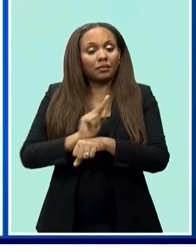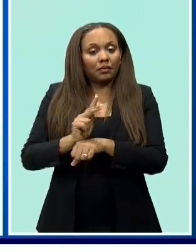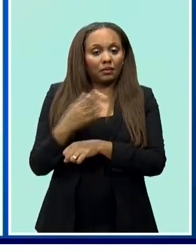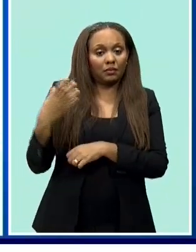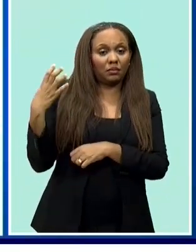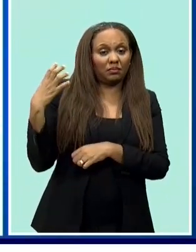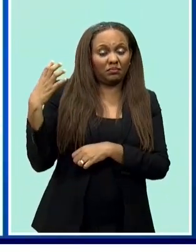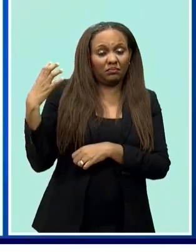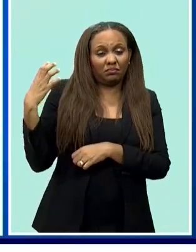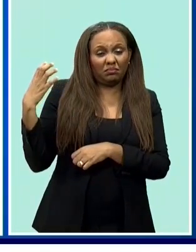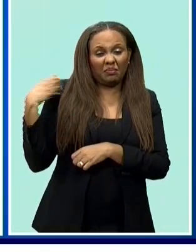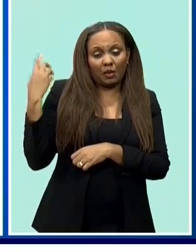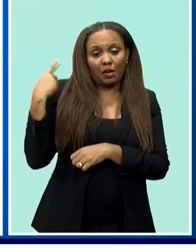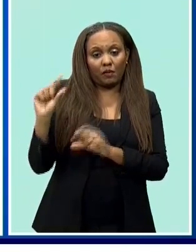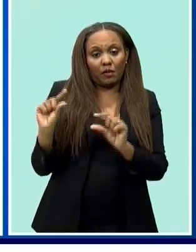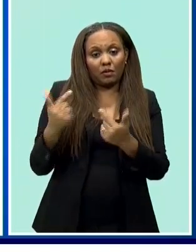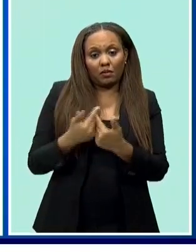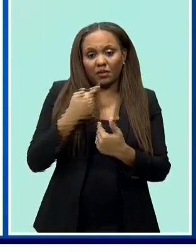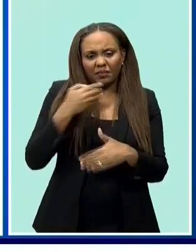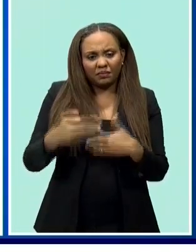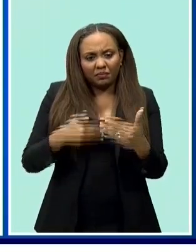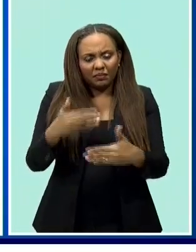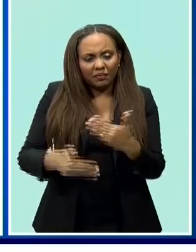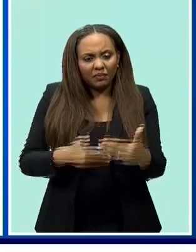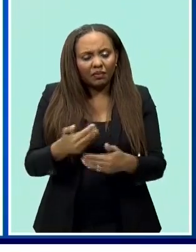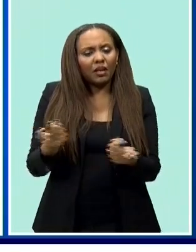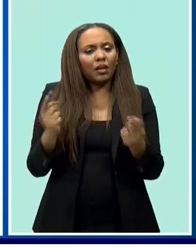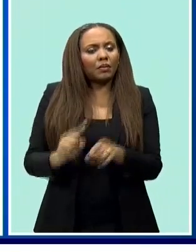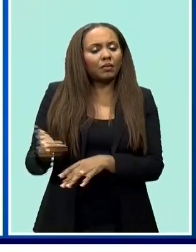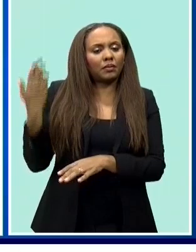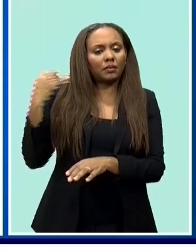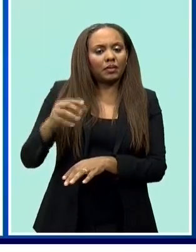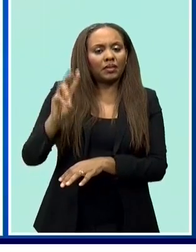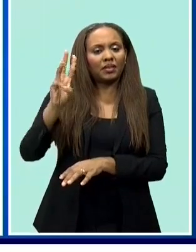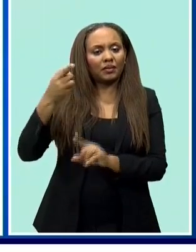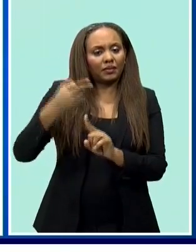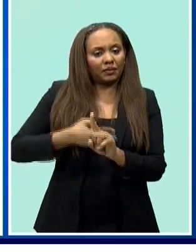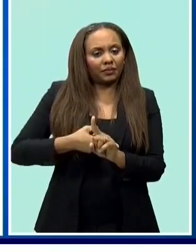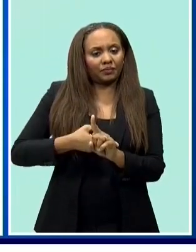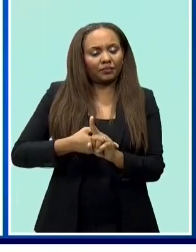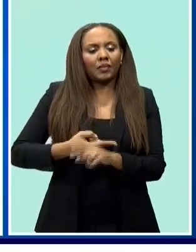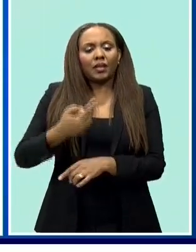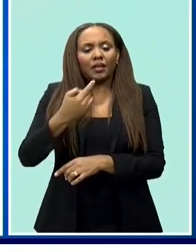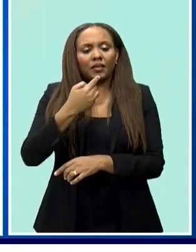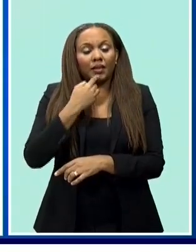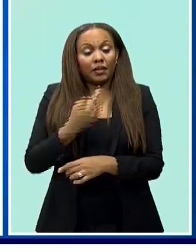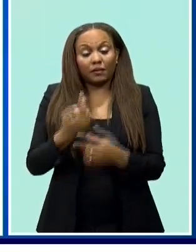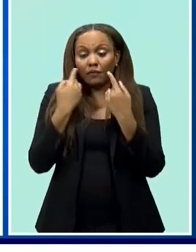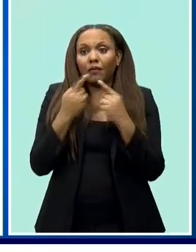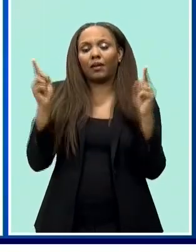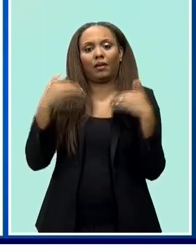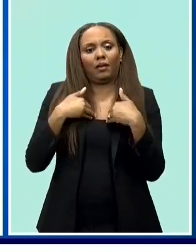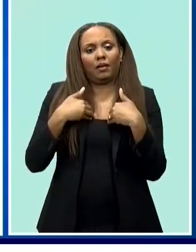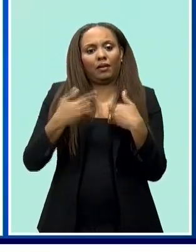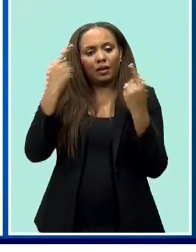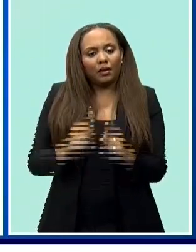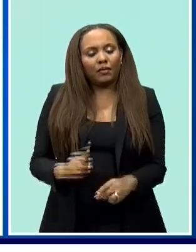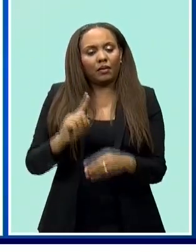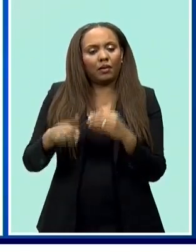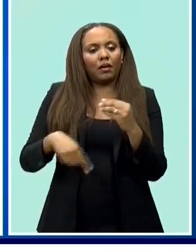says much of the progress has come in the last 6 months. Dr. Harris told the opening ceremony they finalized an agreement on